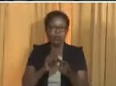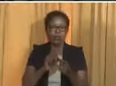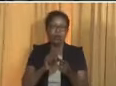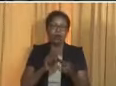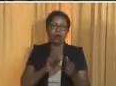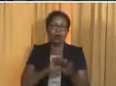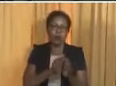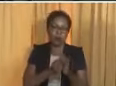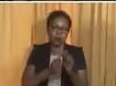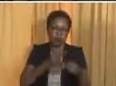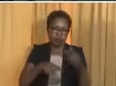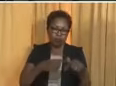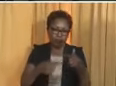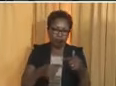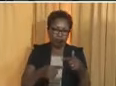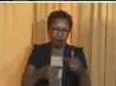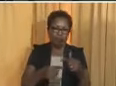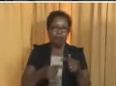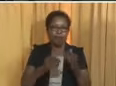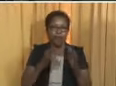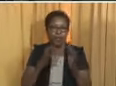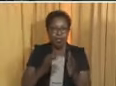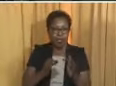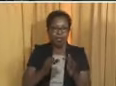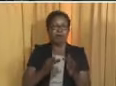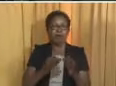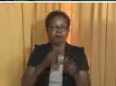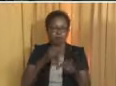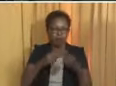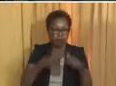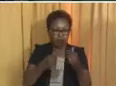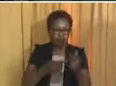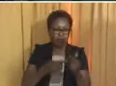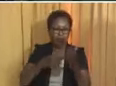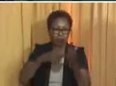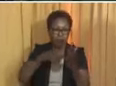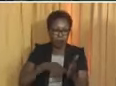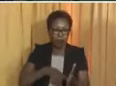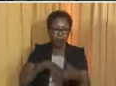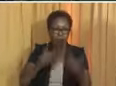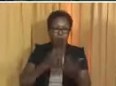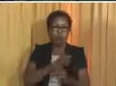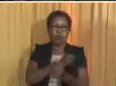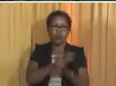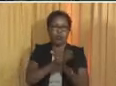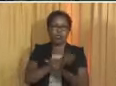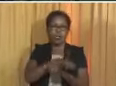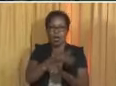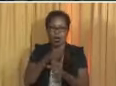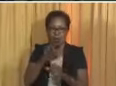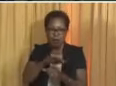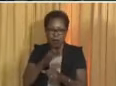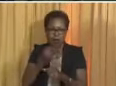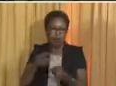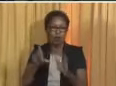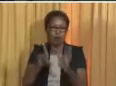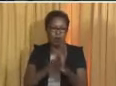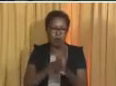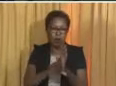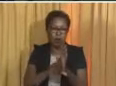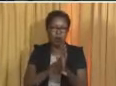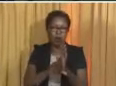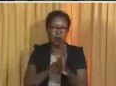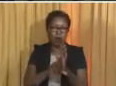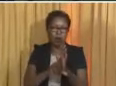procedures. If the drafters of the Constitution intended to entrench or protect any other provisions or deem them eternal